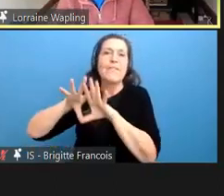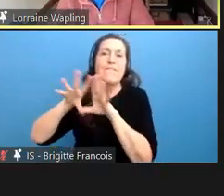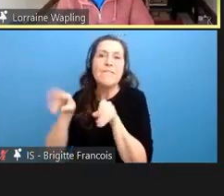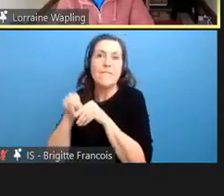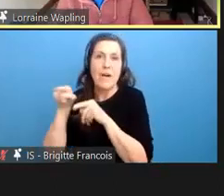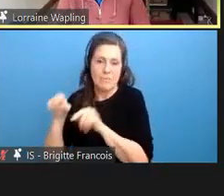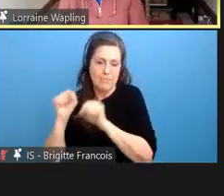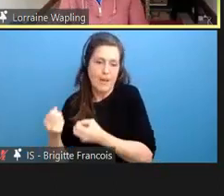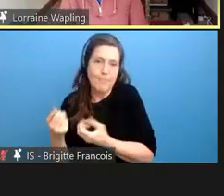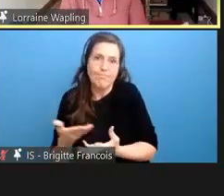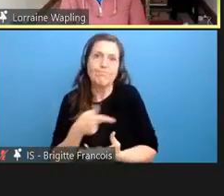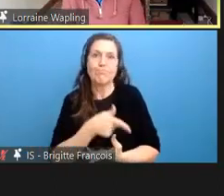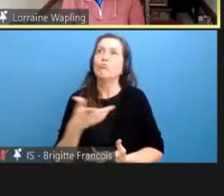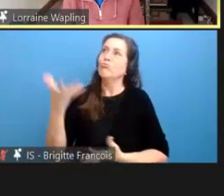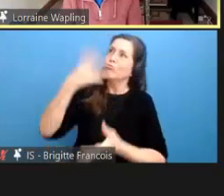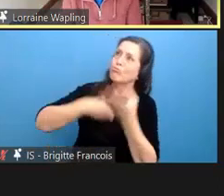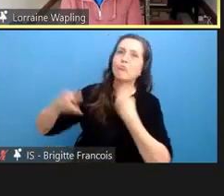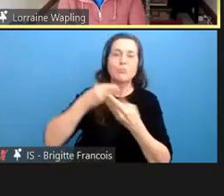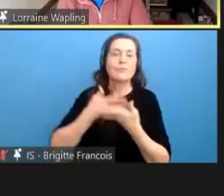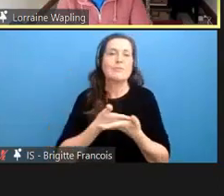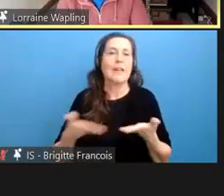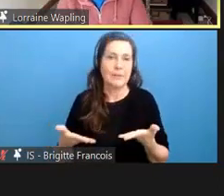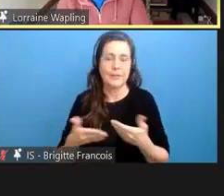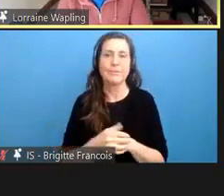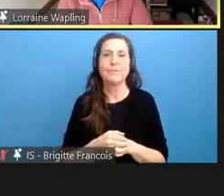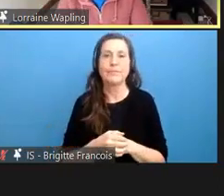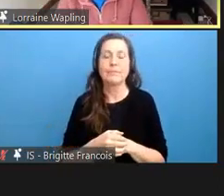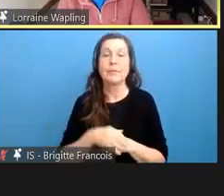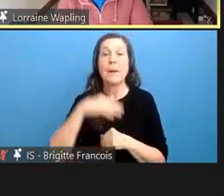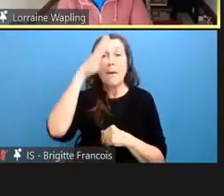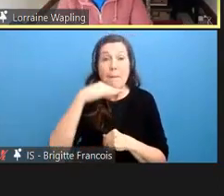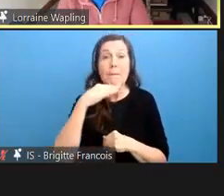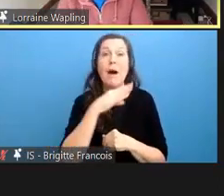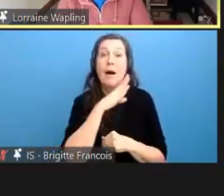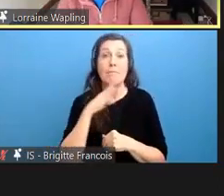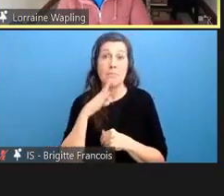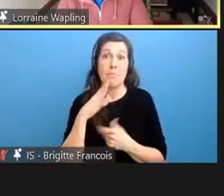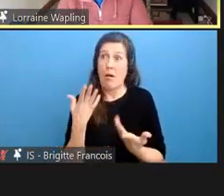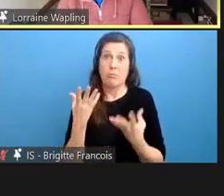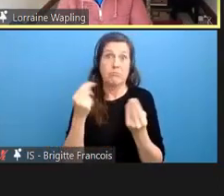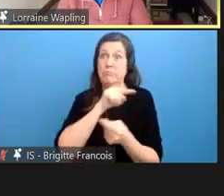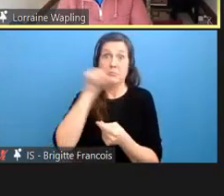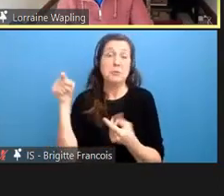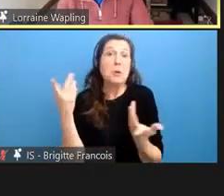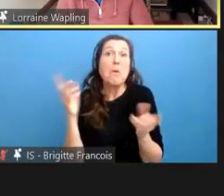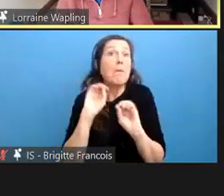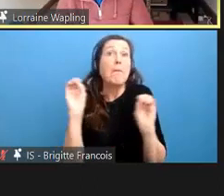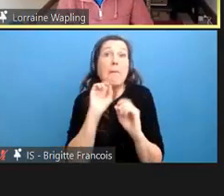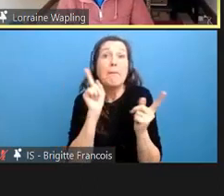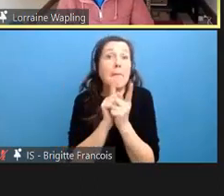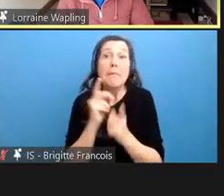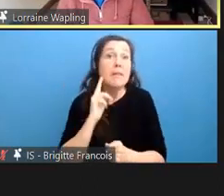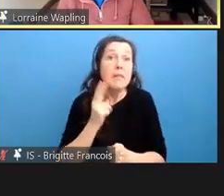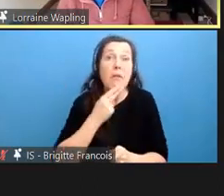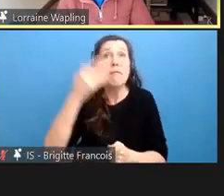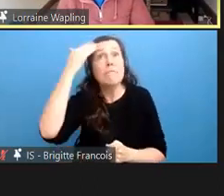learn language. And, you know, as we know, often parents have no previous experience with deafness, so they simply